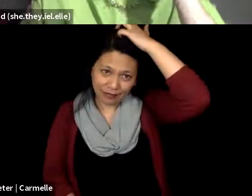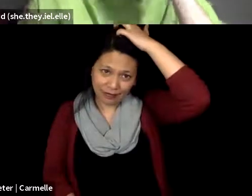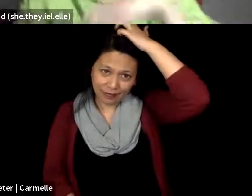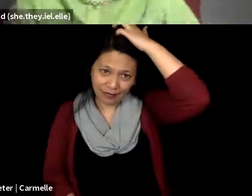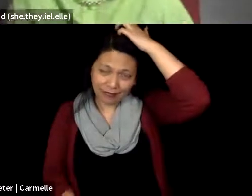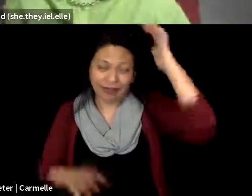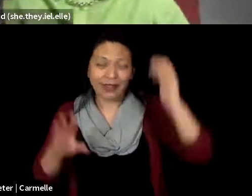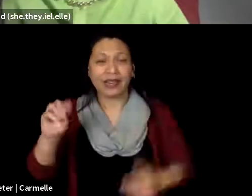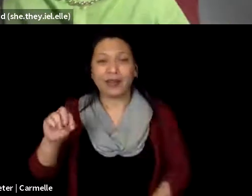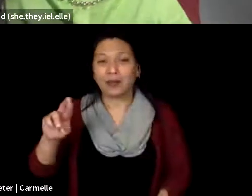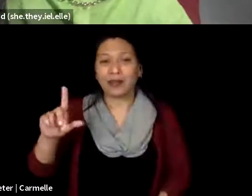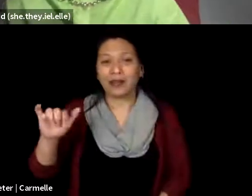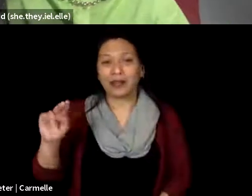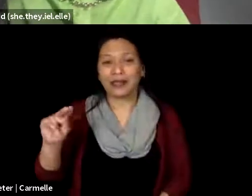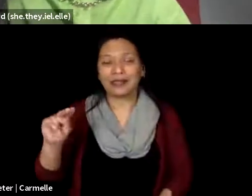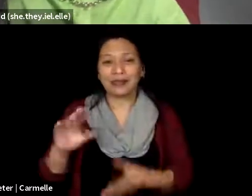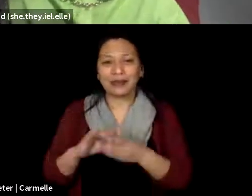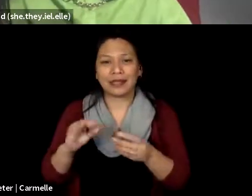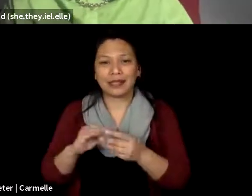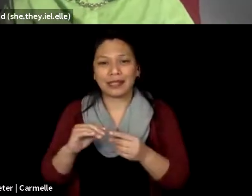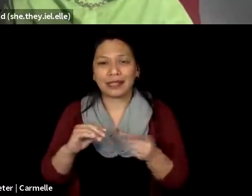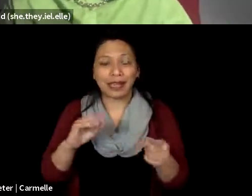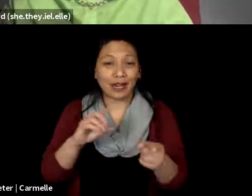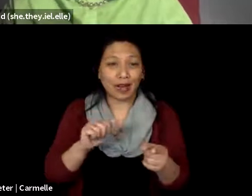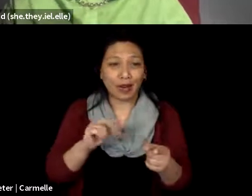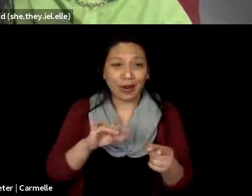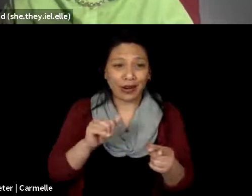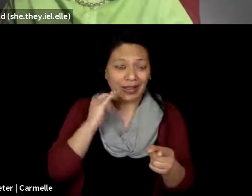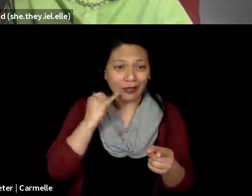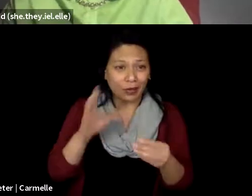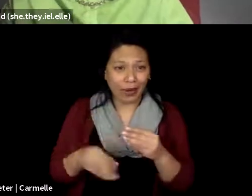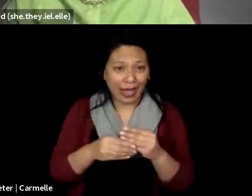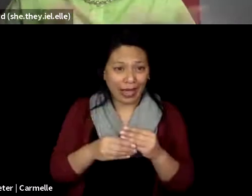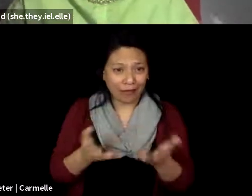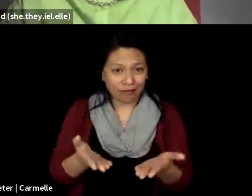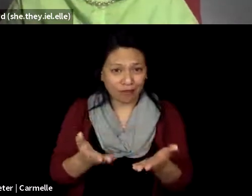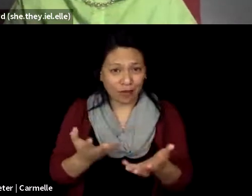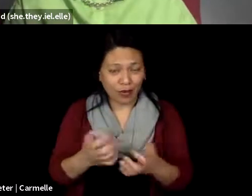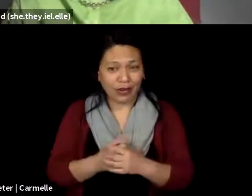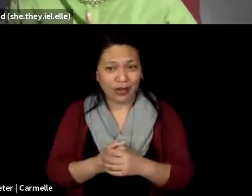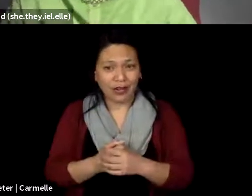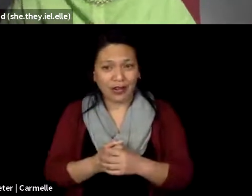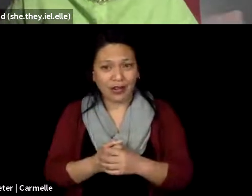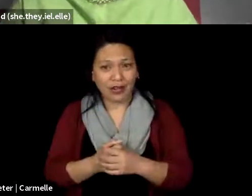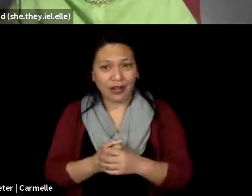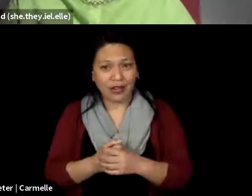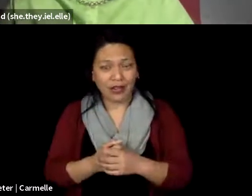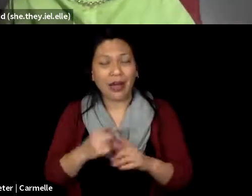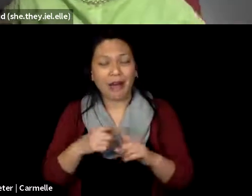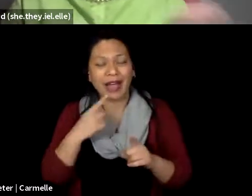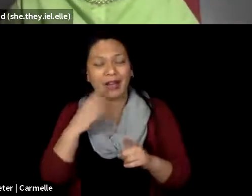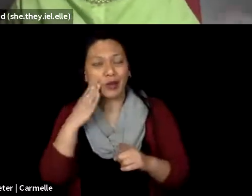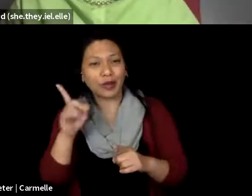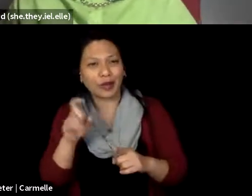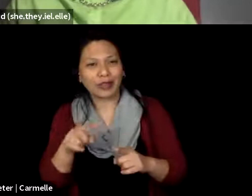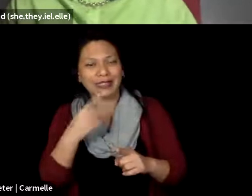Merlin speaking, and Aria, if you feel like there's something you want to add on this, even though the question said for Yolanda,